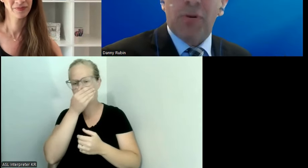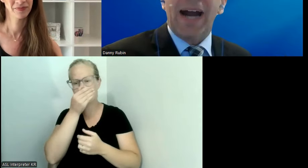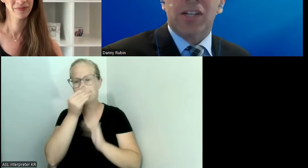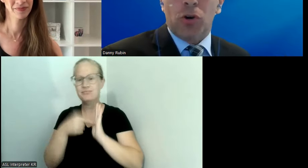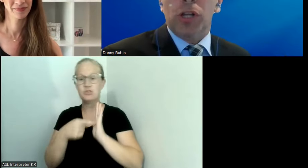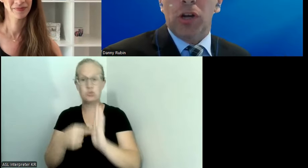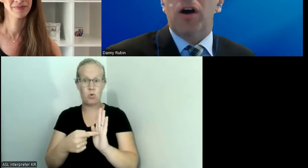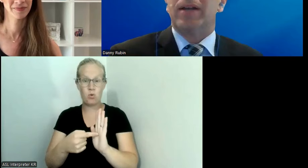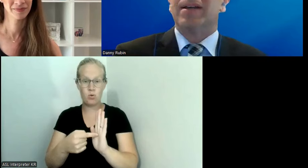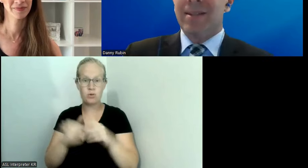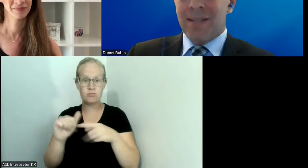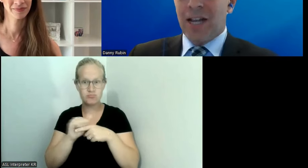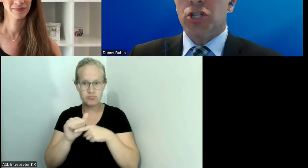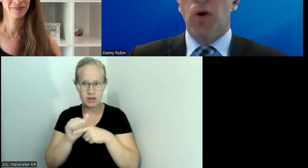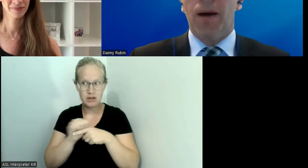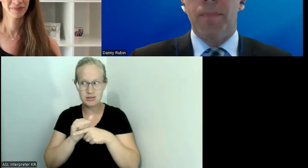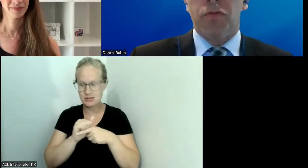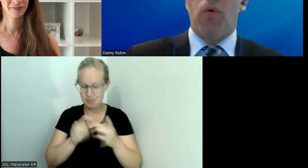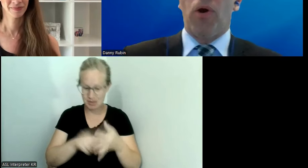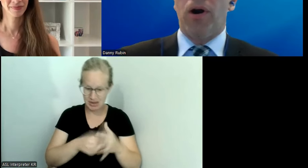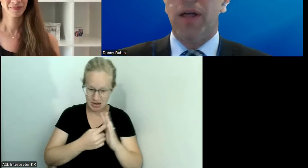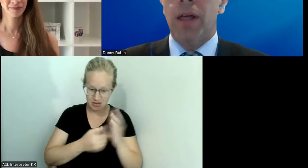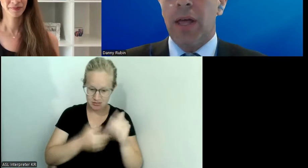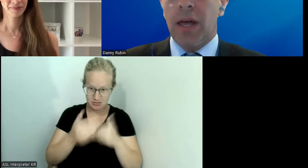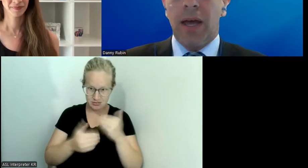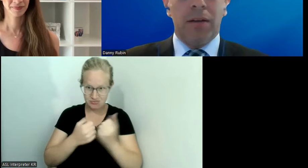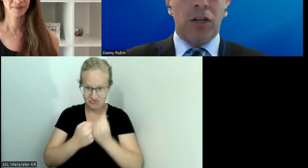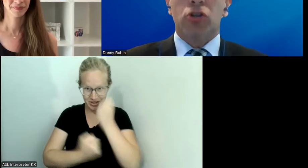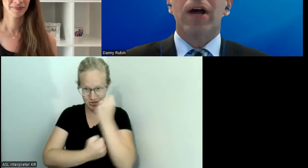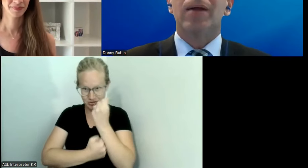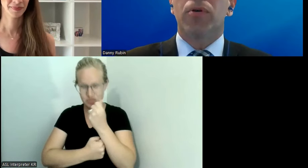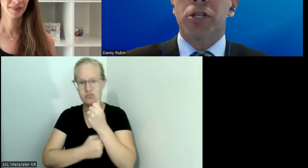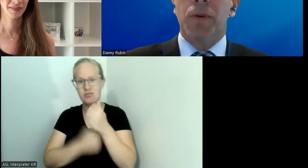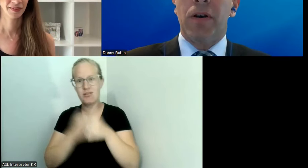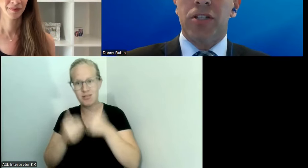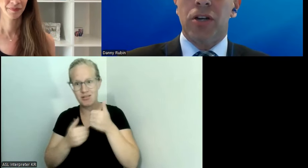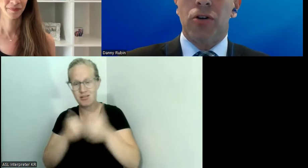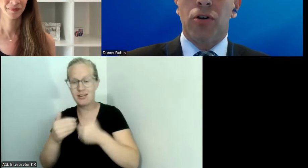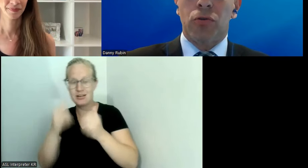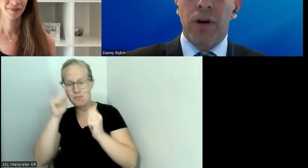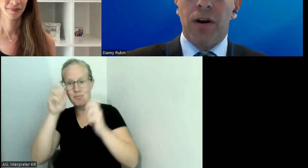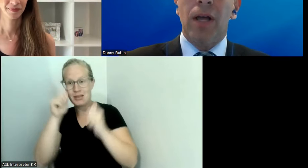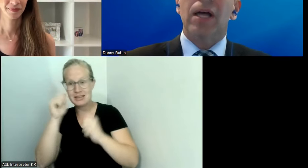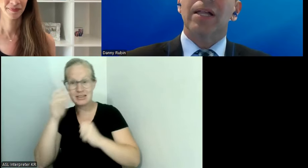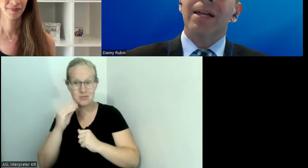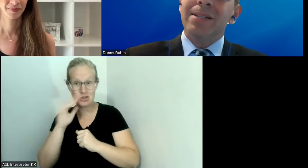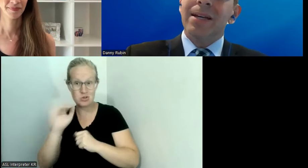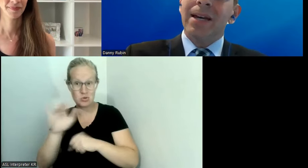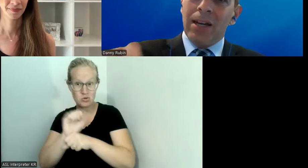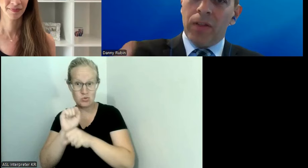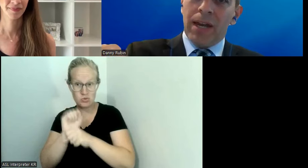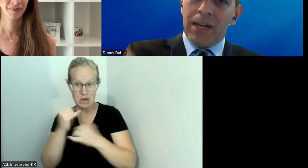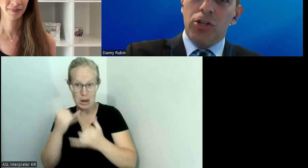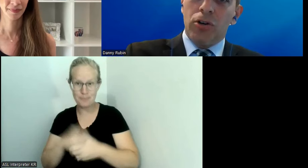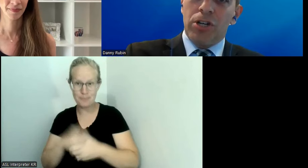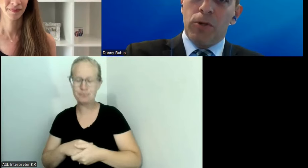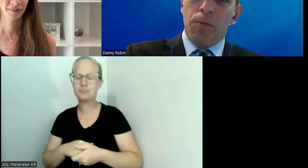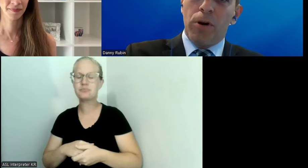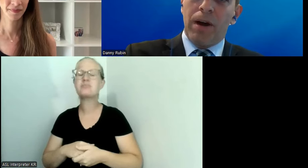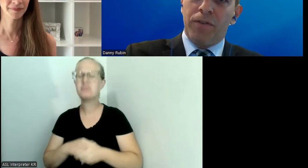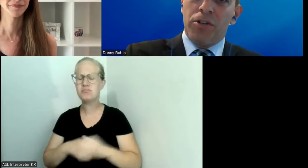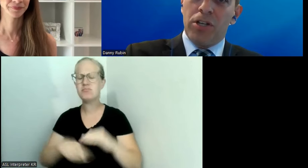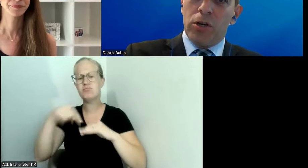the practice early on set you up for incredible experience in your career. Let's dig in on that